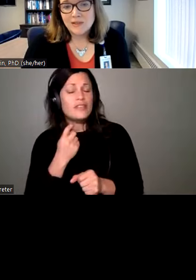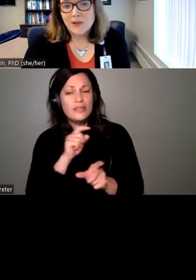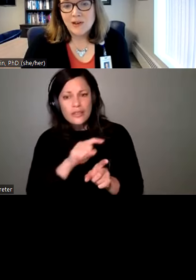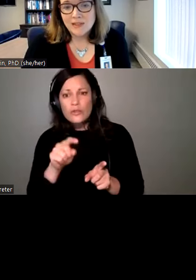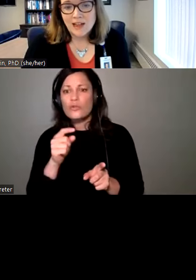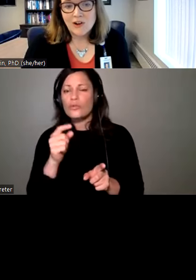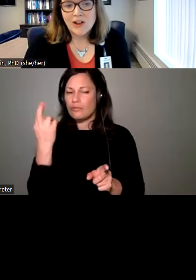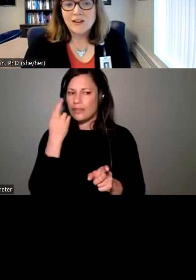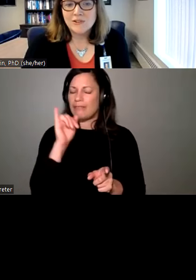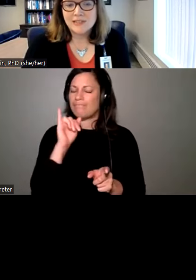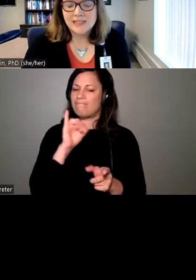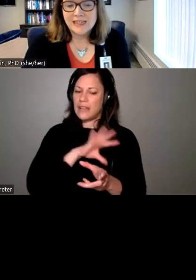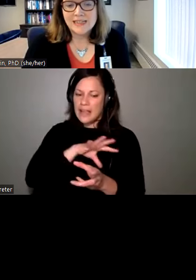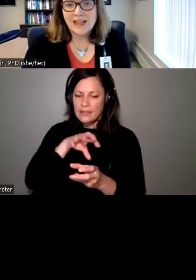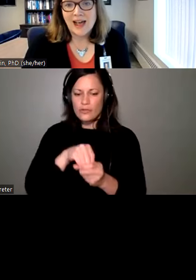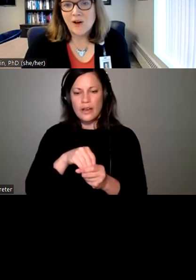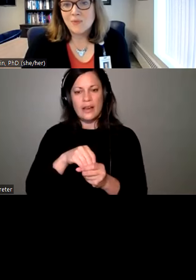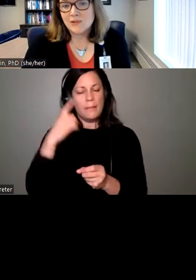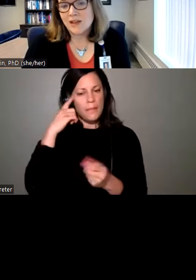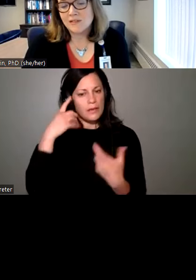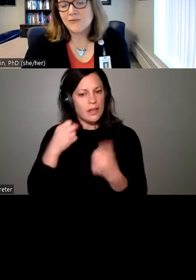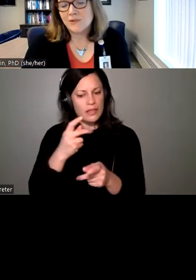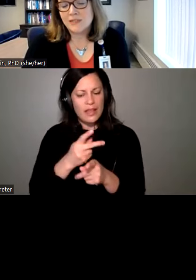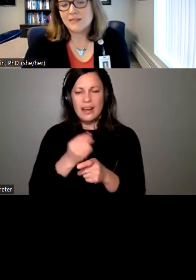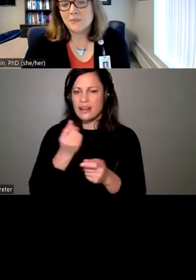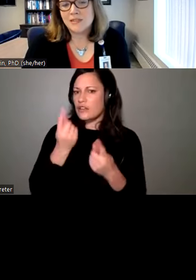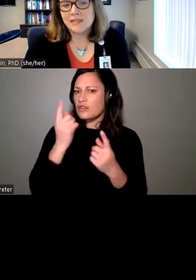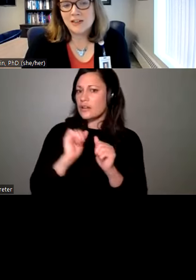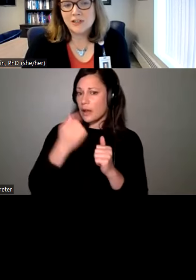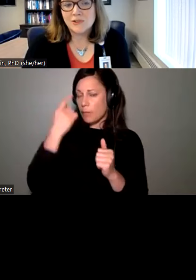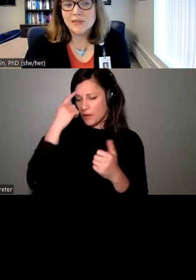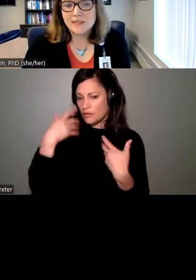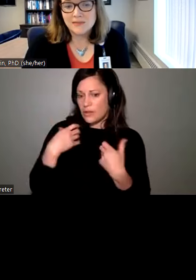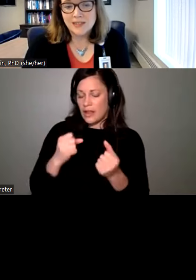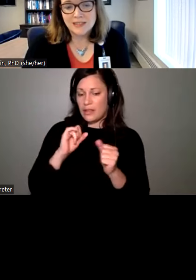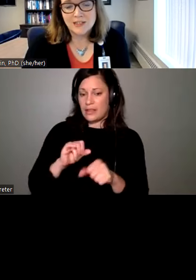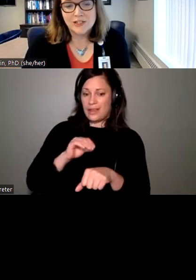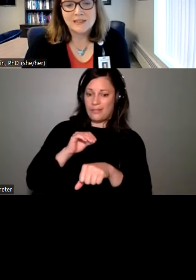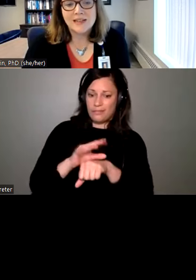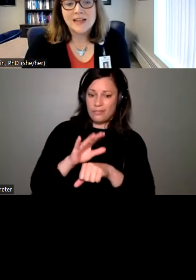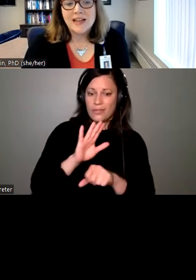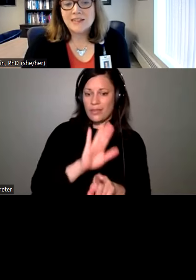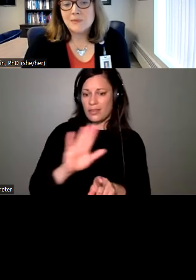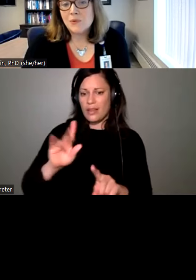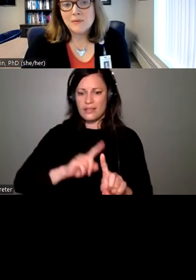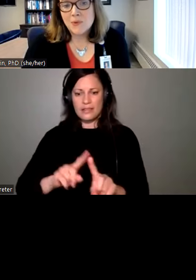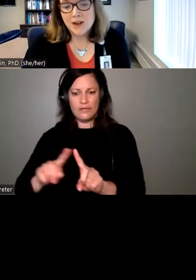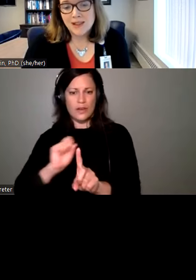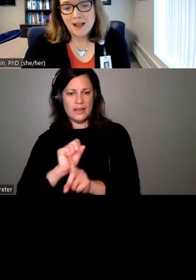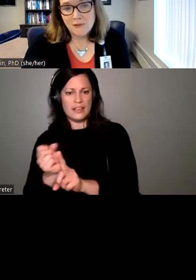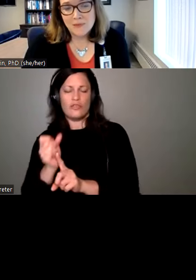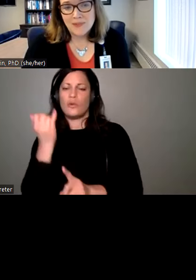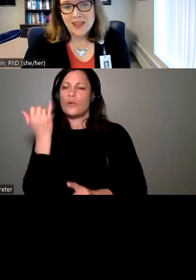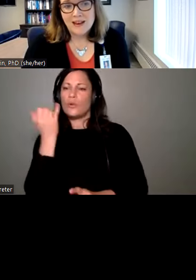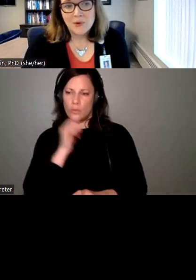integrating mental health care and understanding how mental health influences the presentation and treatment of these conditions has been more important